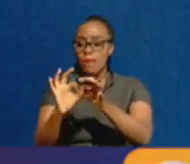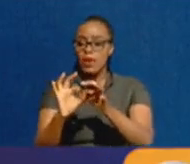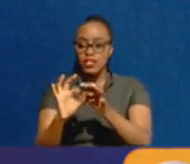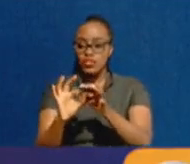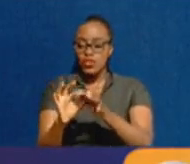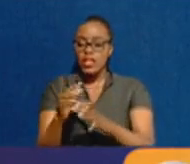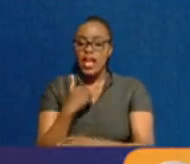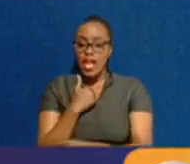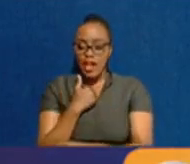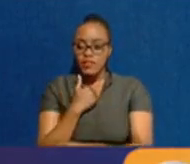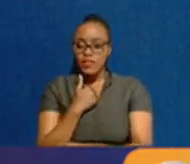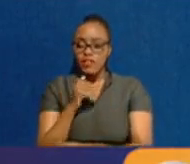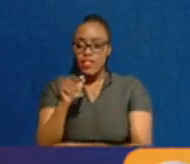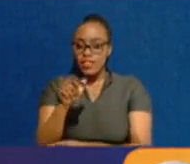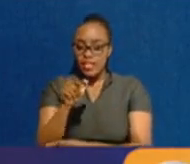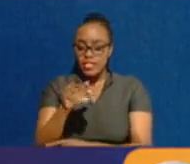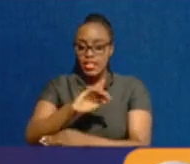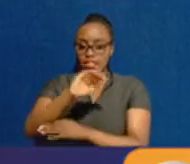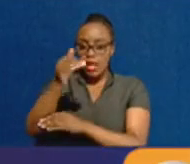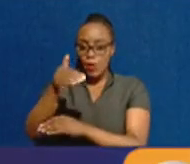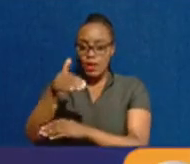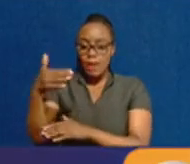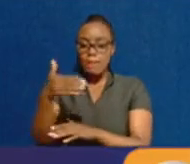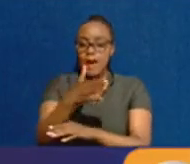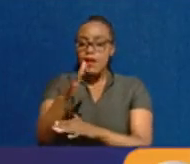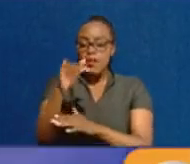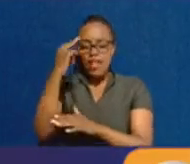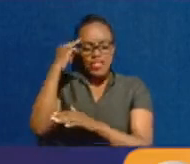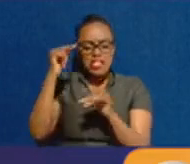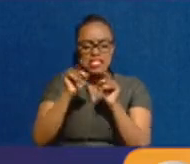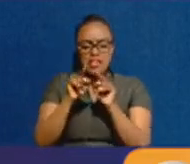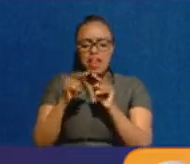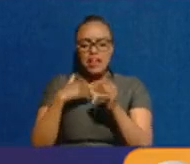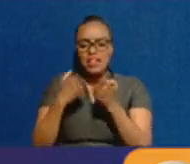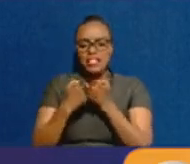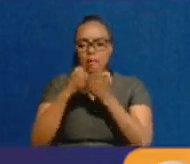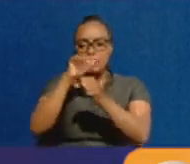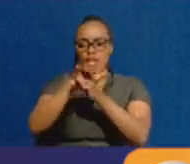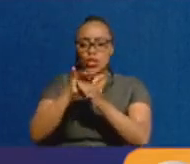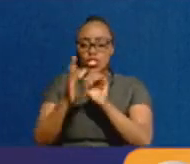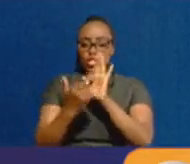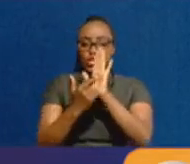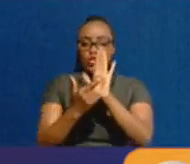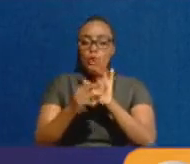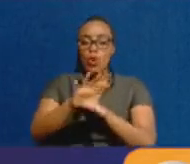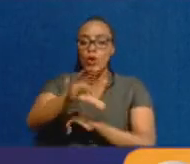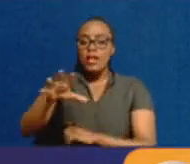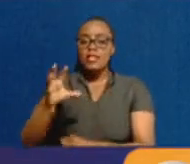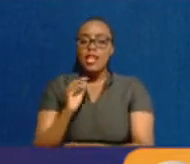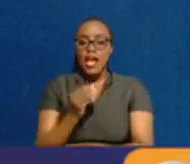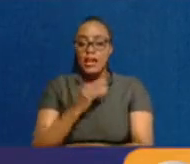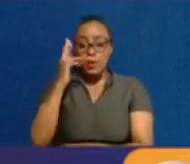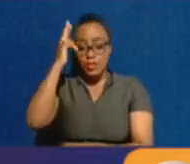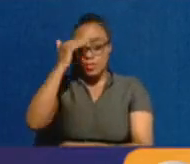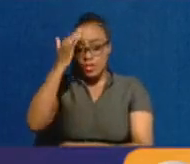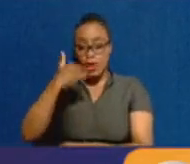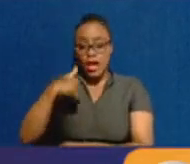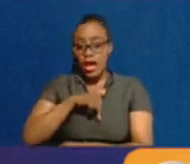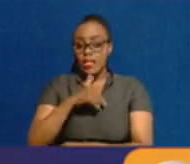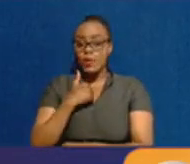have this city marathon. I think it goes a long way in showcasing our county, and that is why we are